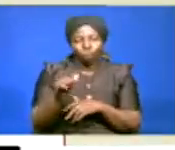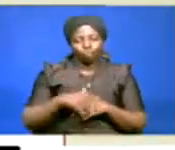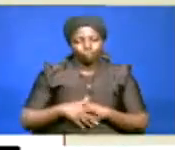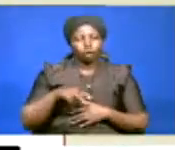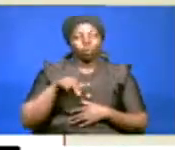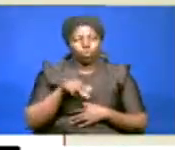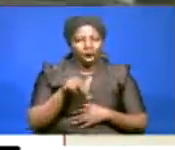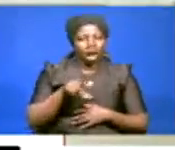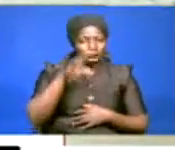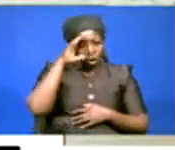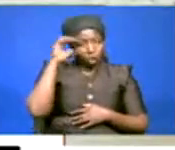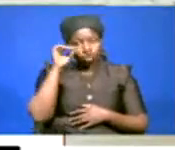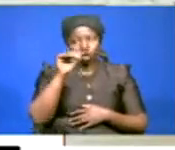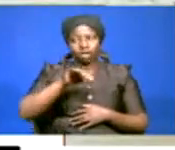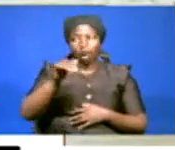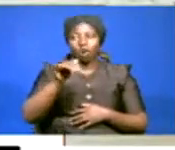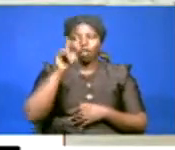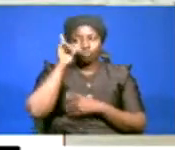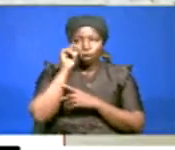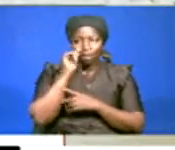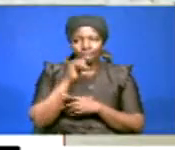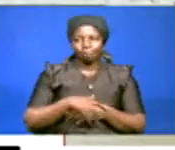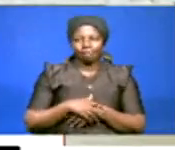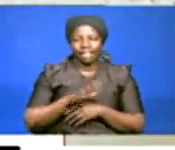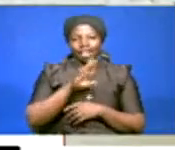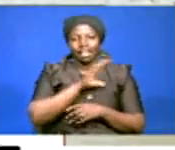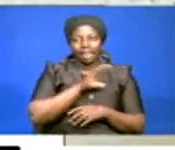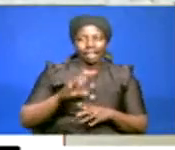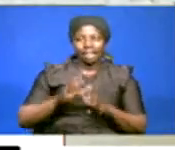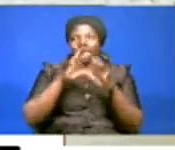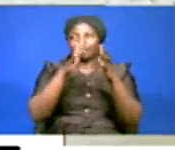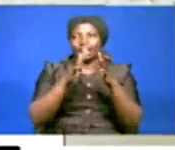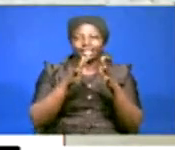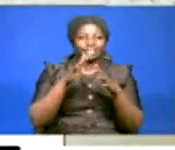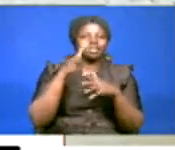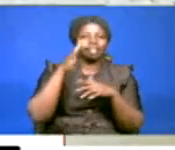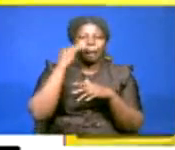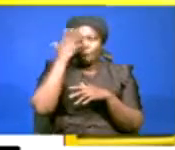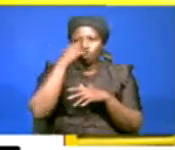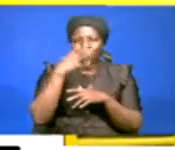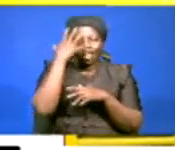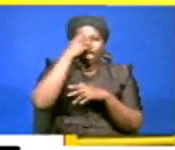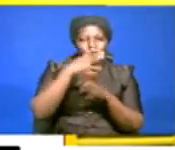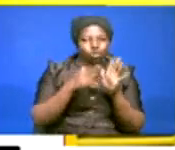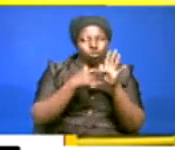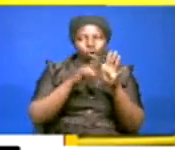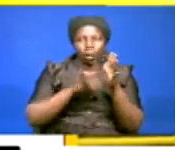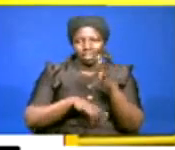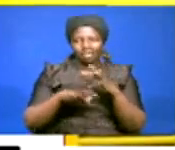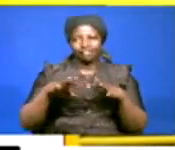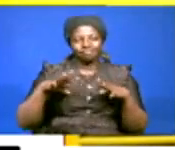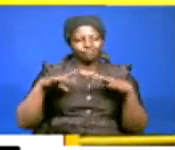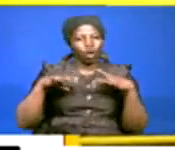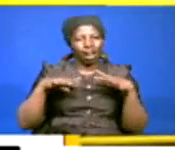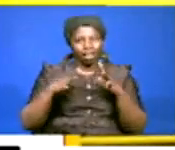of Mombasa. Christmas decorations here and there, a clear depiction of a festive mood. The coastal town of Mombasa